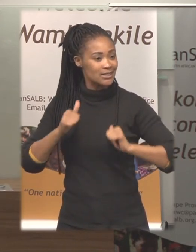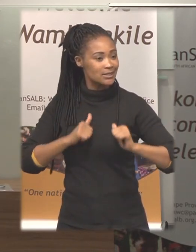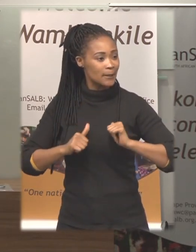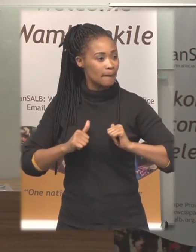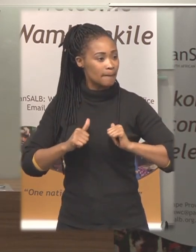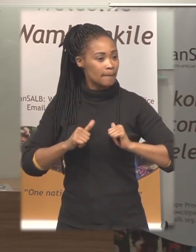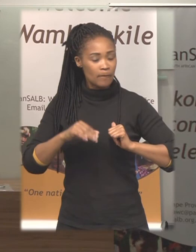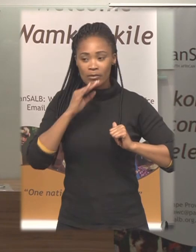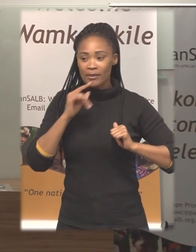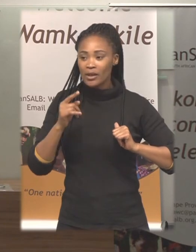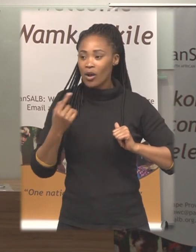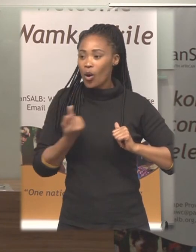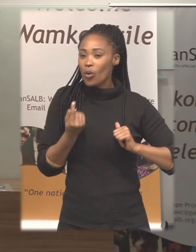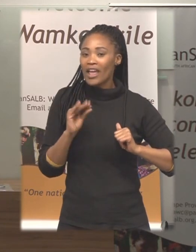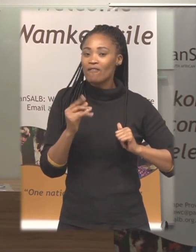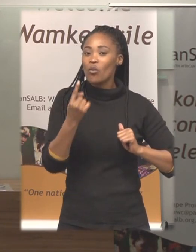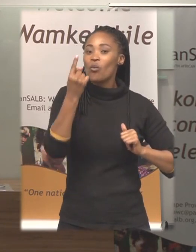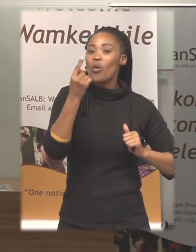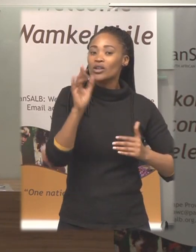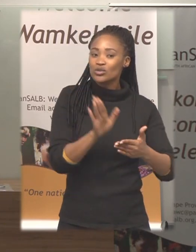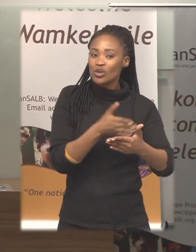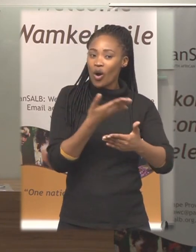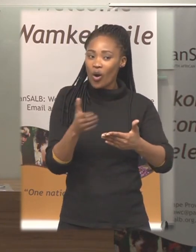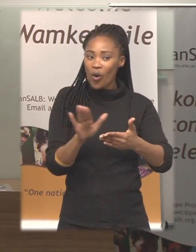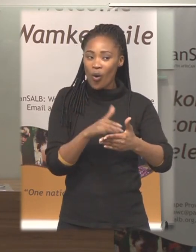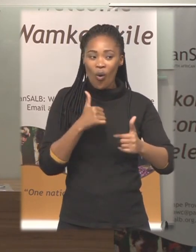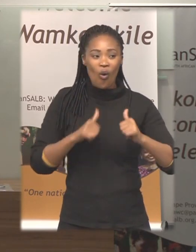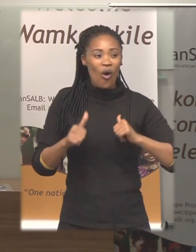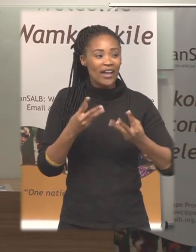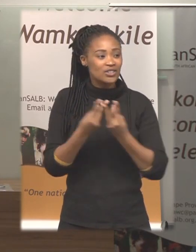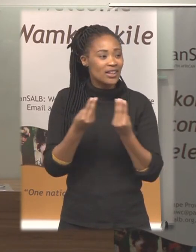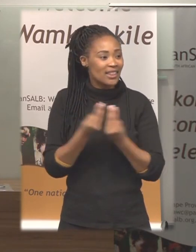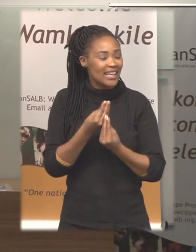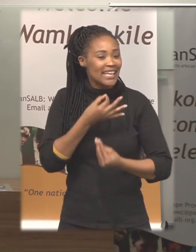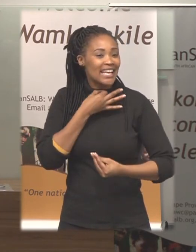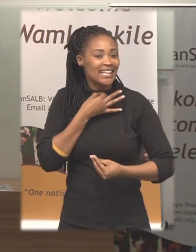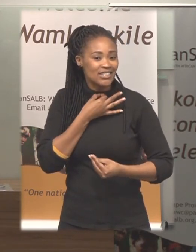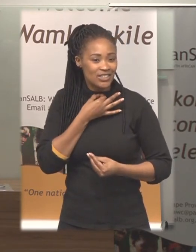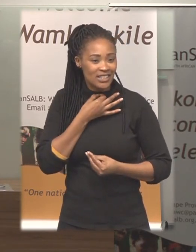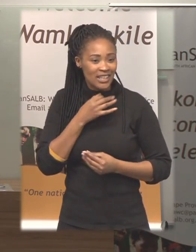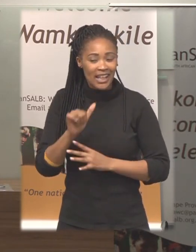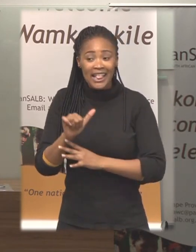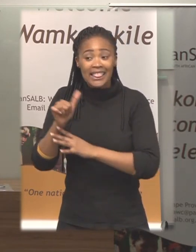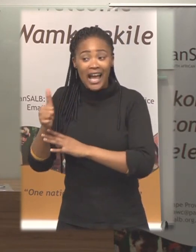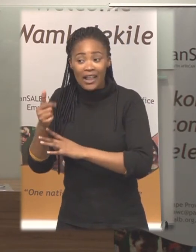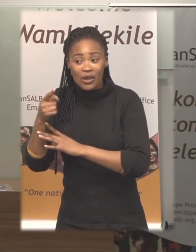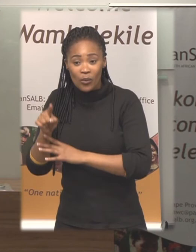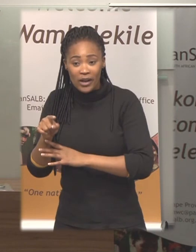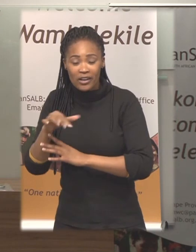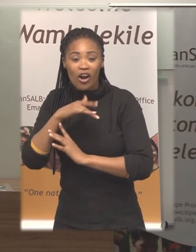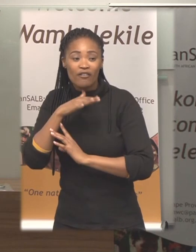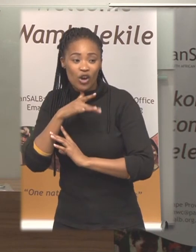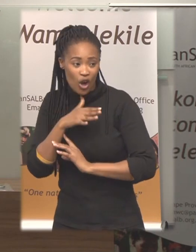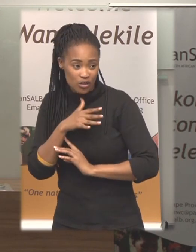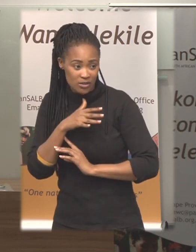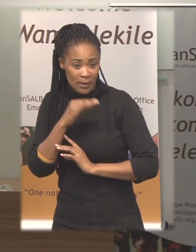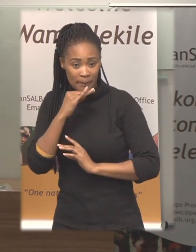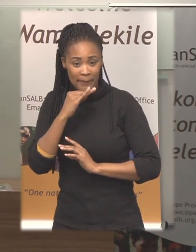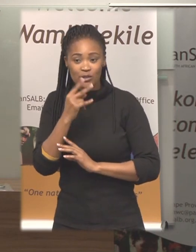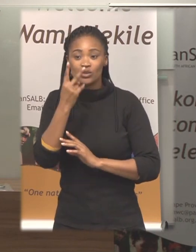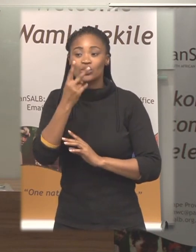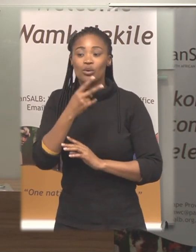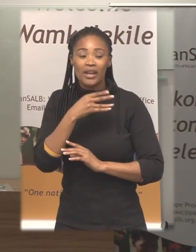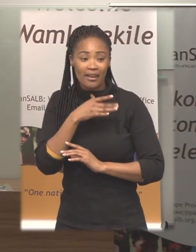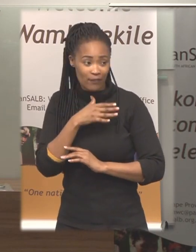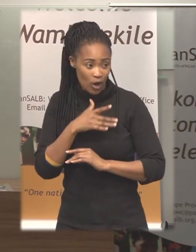there's only 1 song, an action thing that's in English, and the others are in Afrikaans, 2 in Afrikaans, which they made up themselves, and